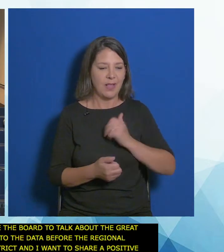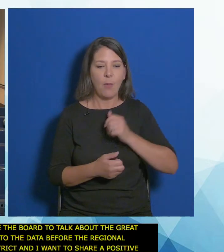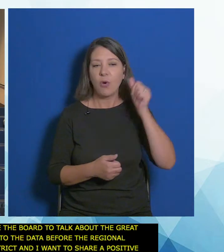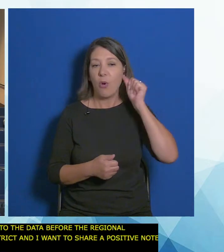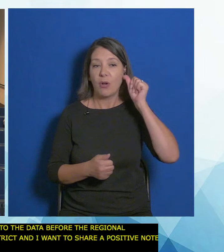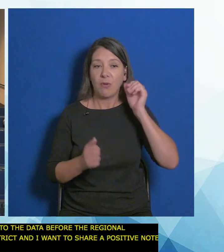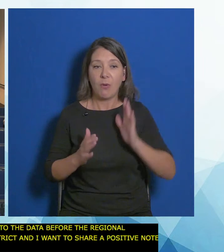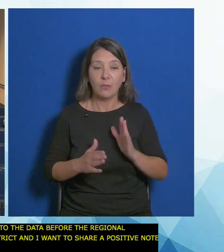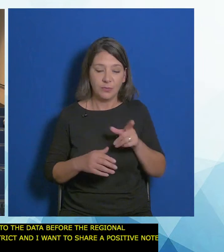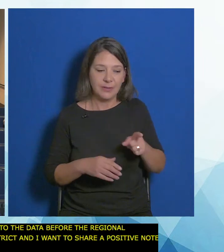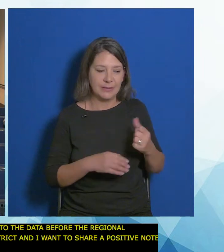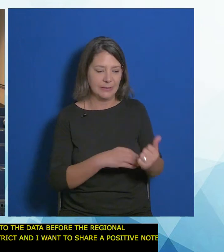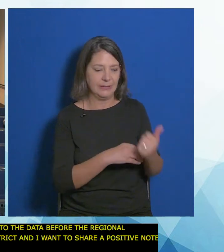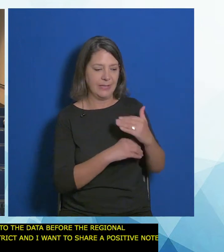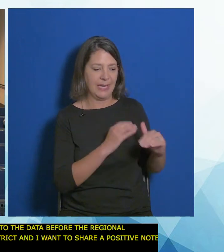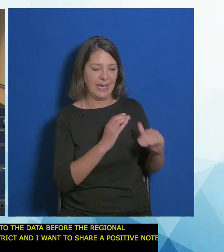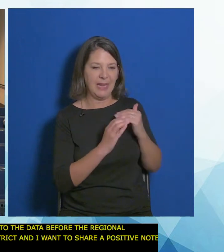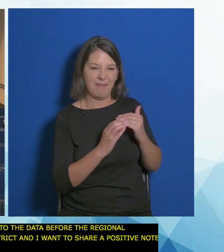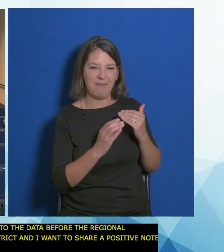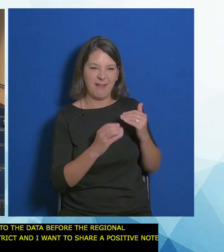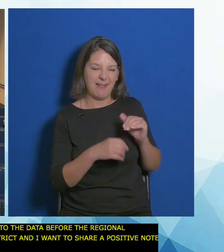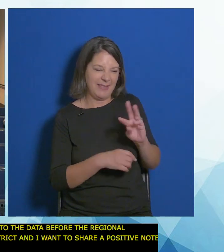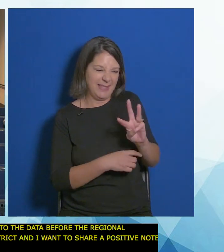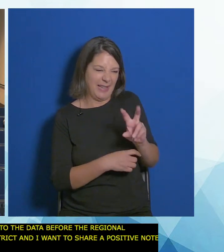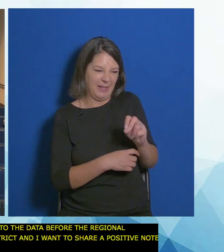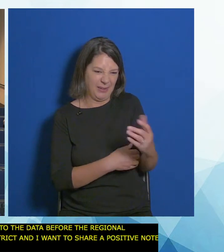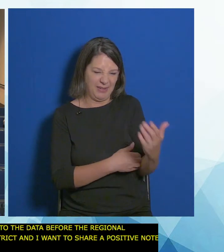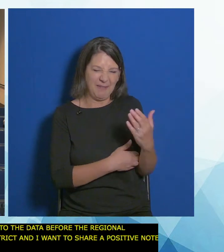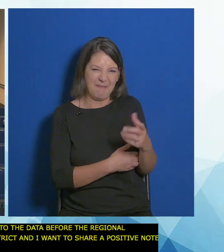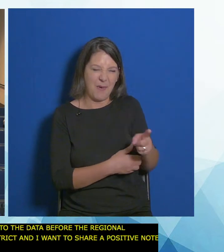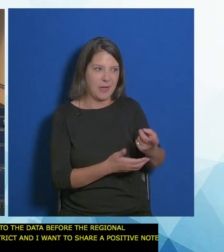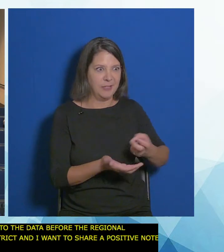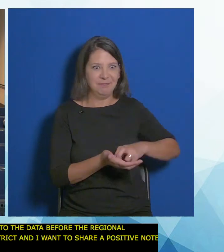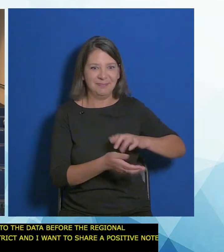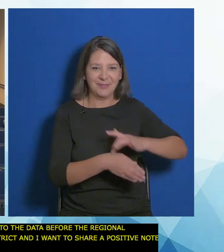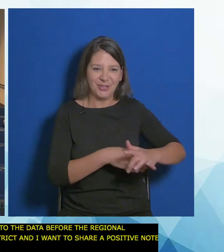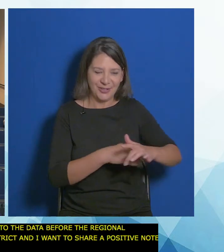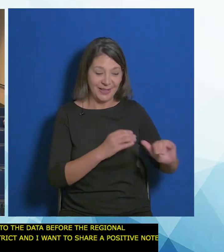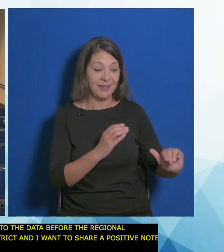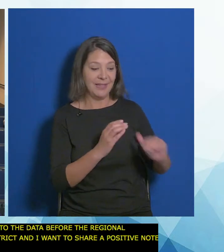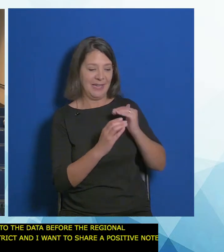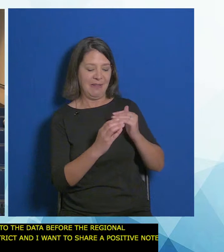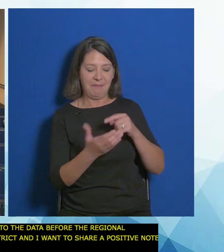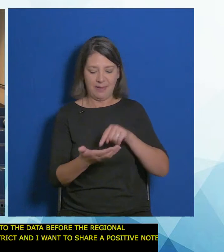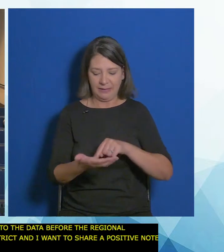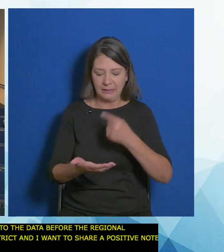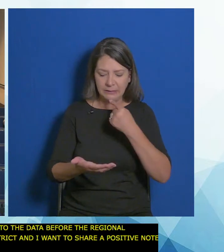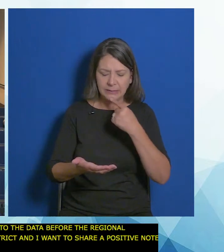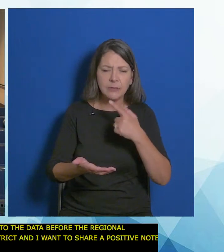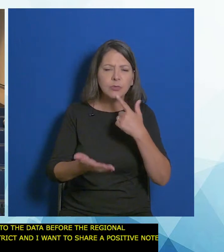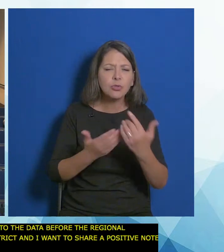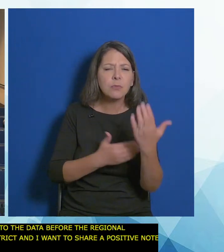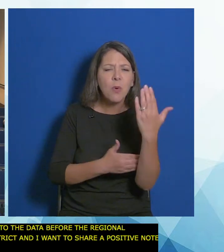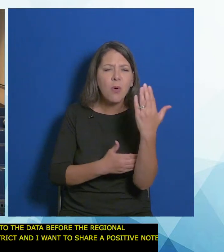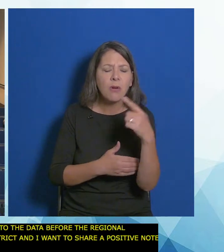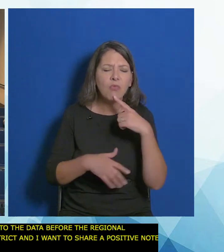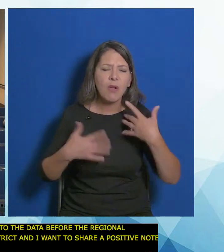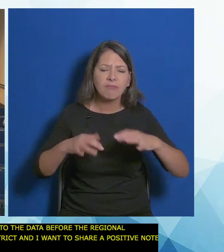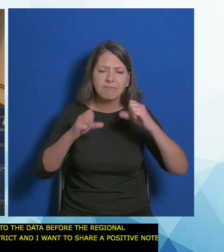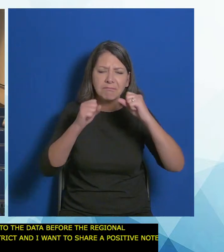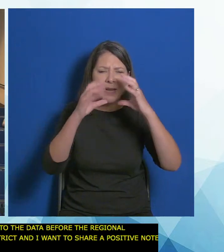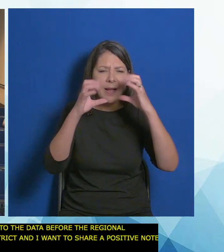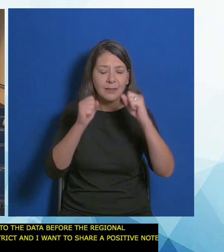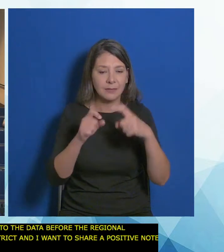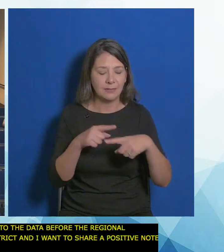email early this morning about 6:30 in the morning because he gets up quite early. And the email was stated, "Good morning. It's pretty amazing to see